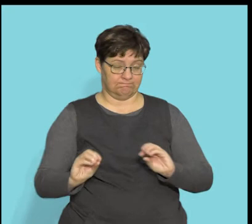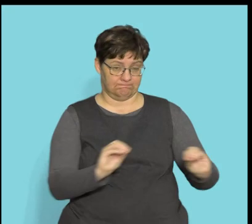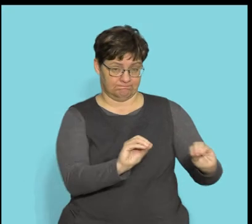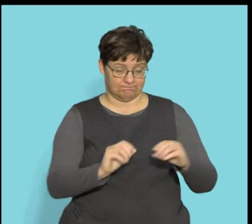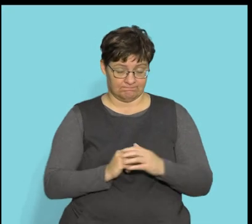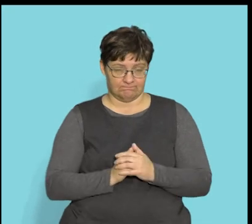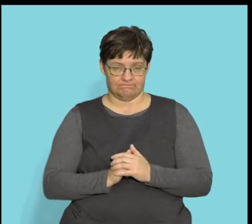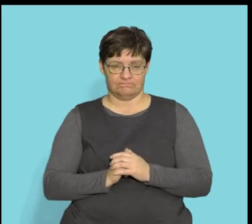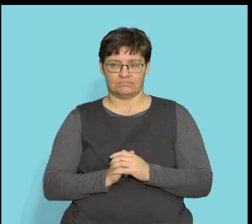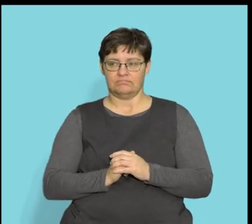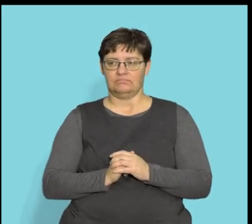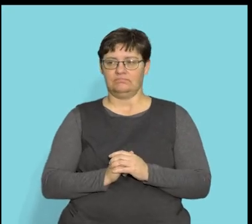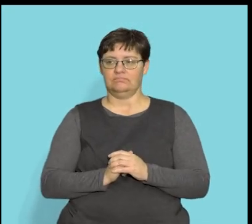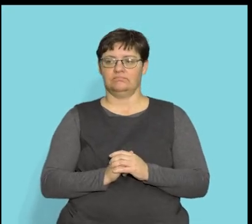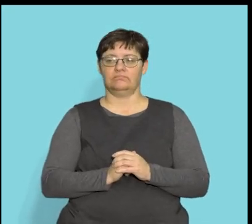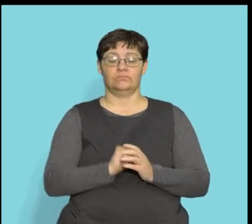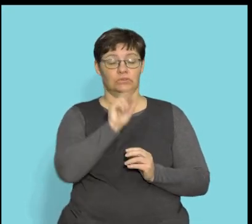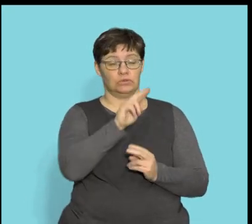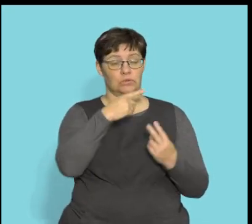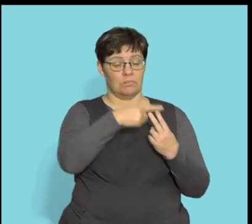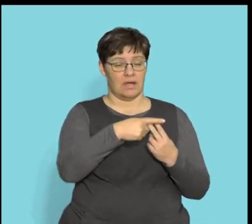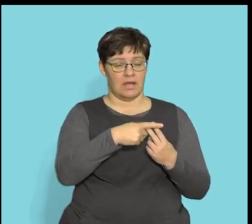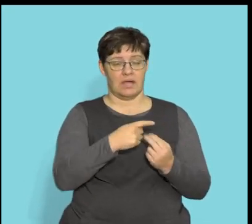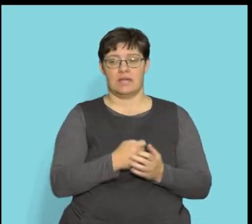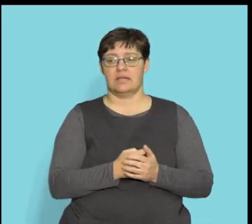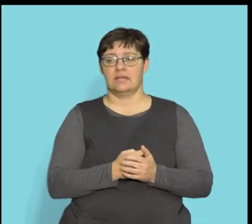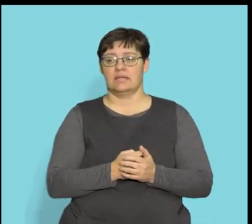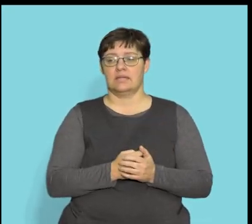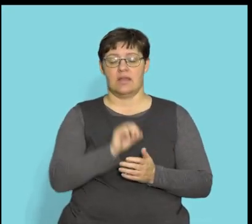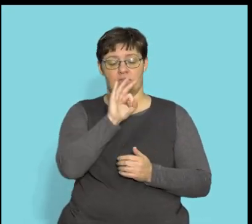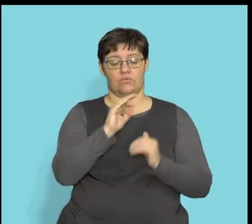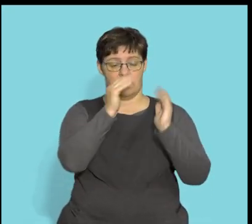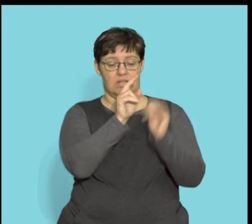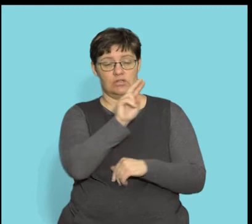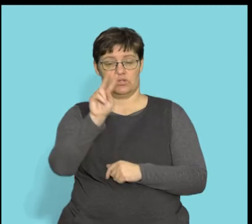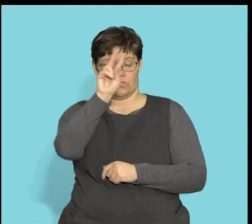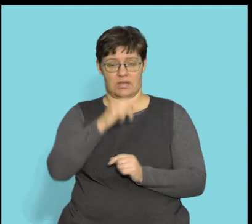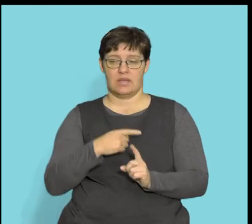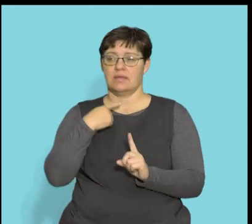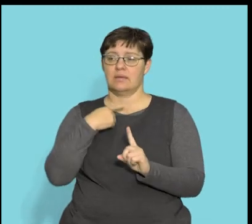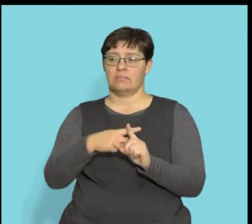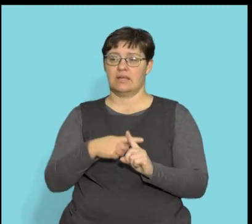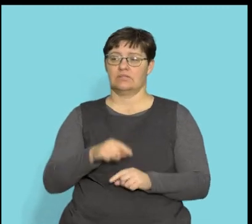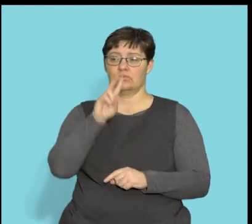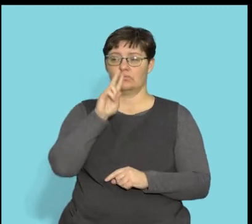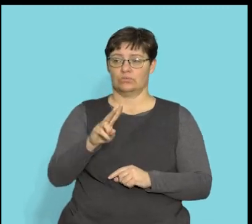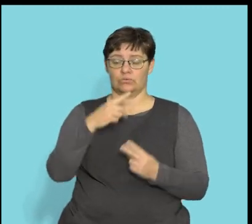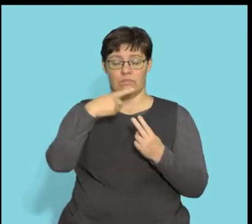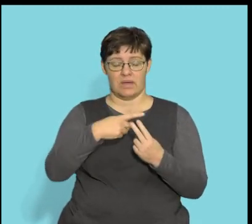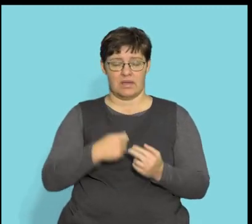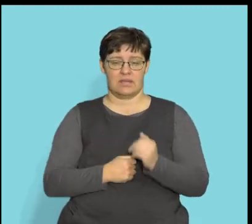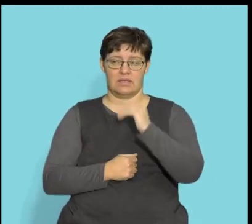being 10. So I'm going to have 2 pi times my radius squared plus 2